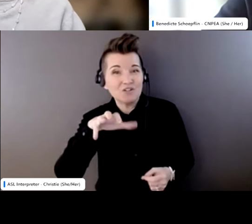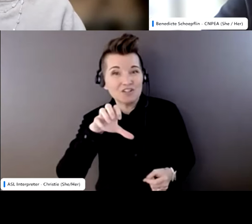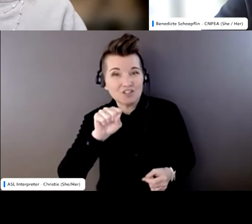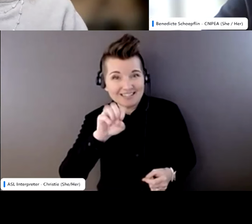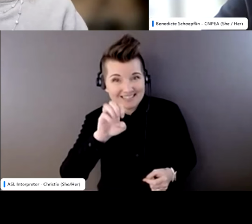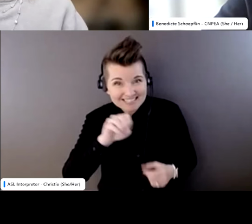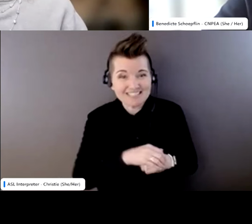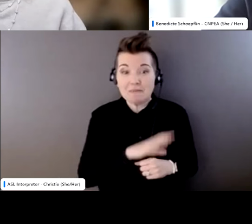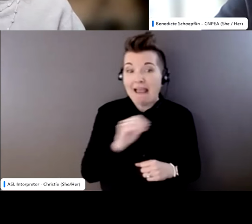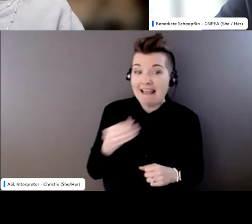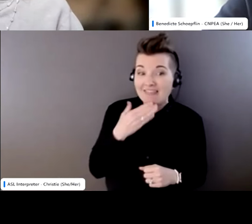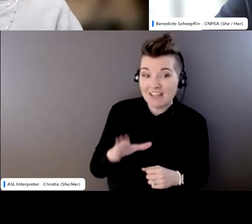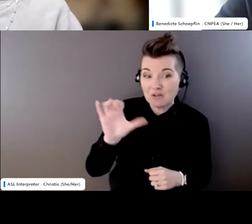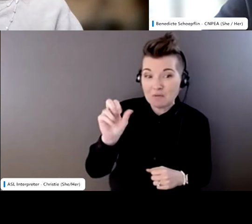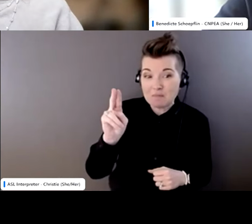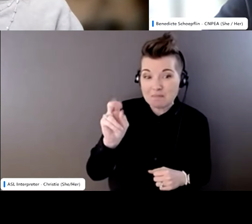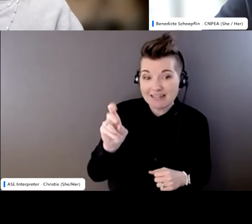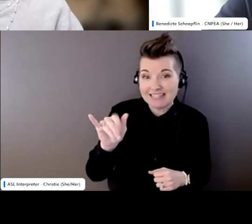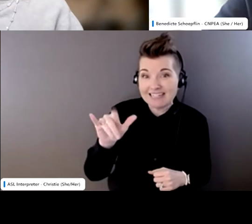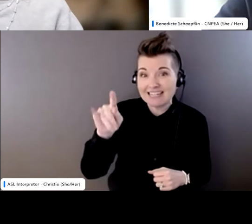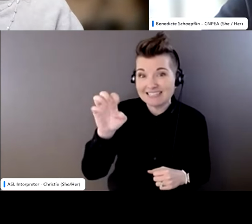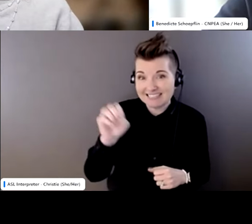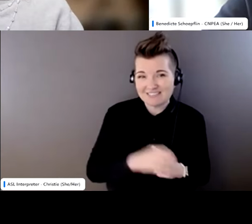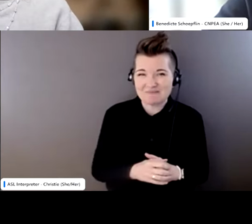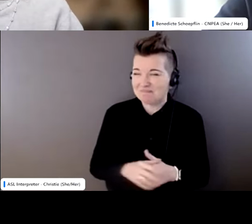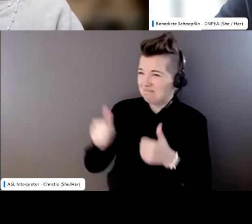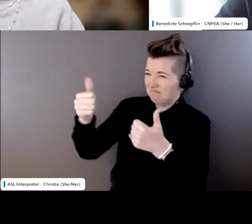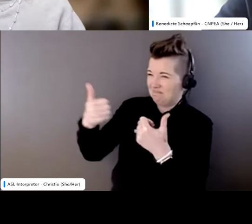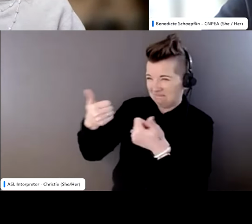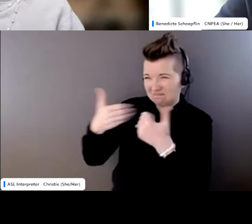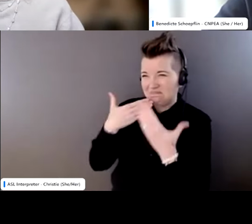course. So thank you, and we'll see you